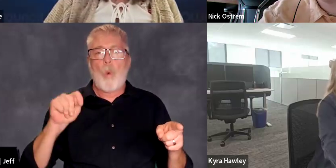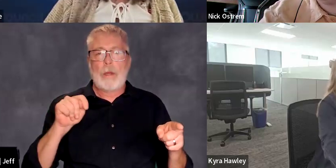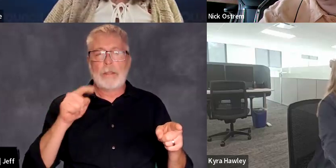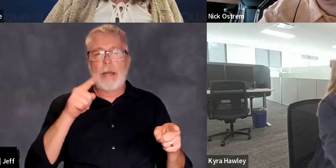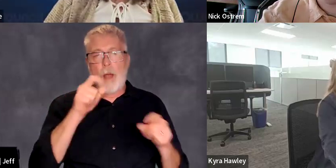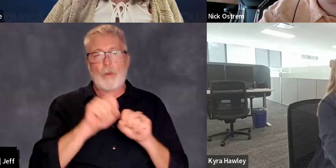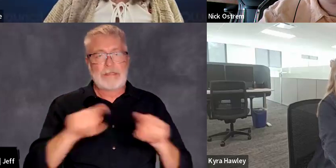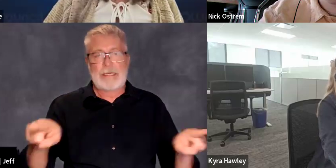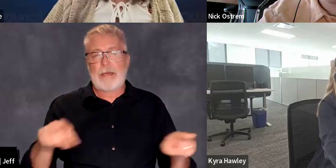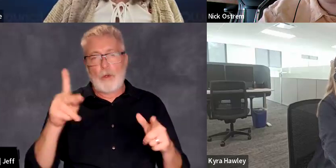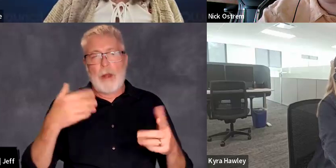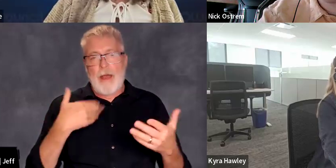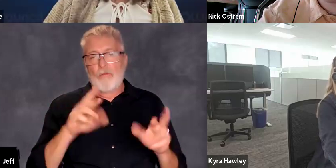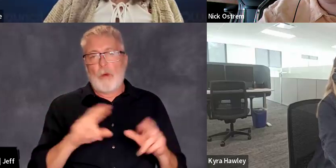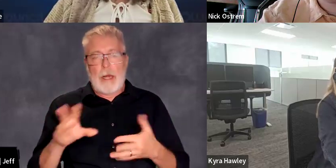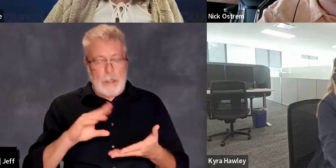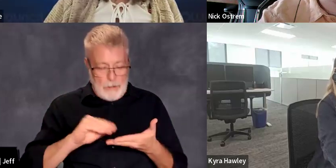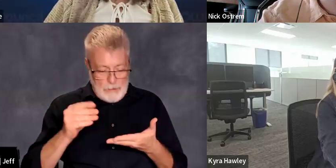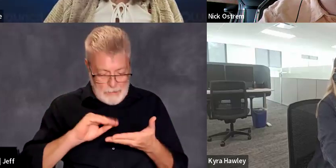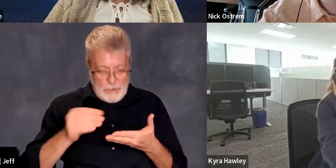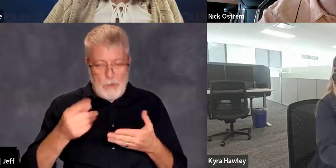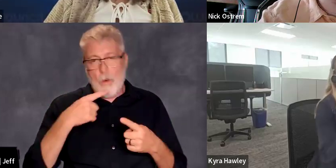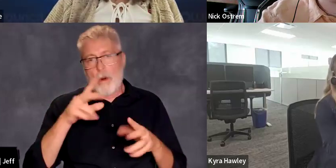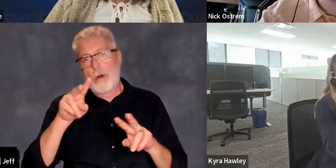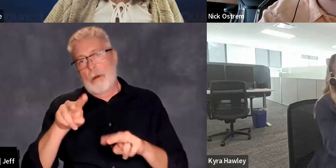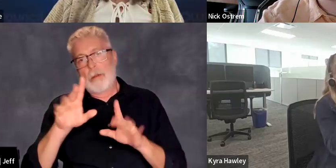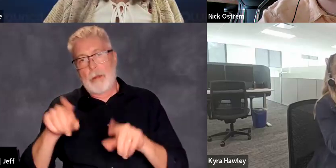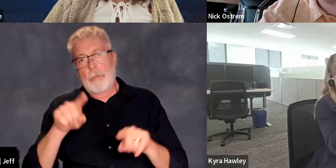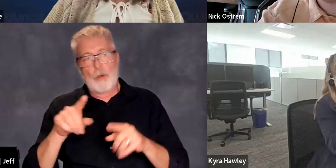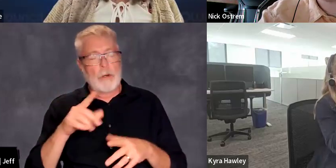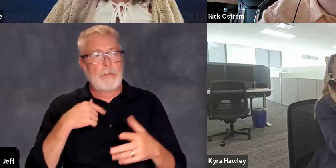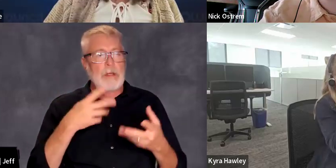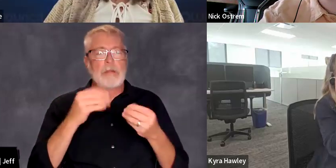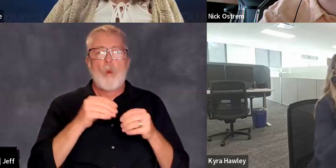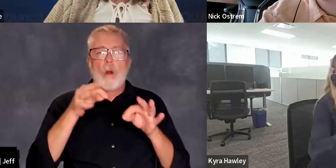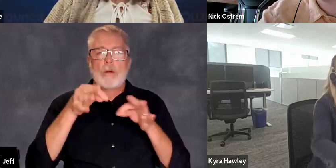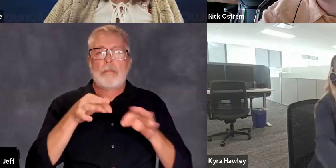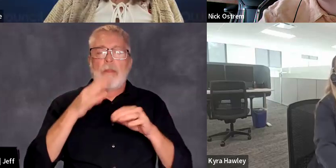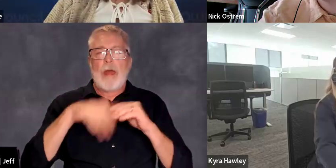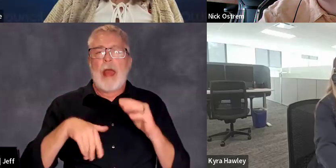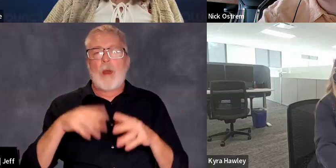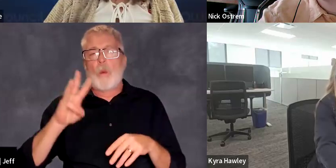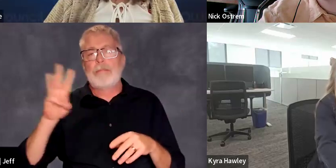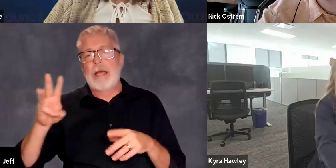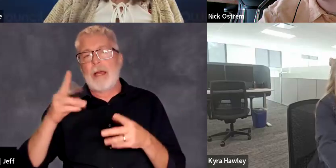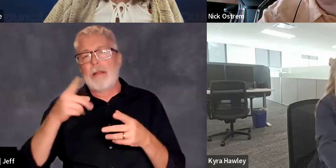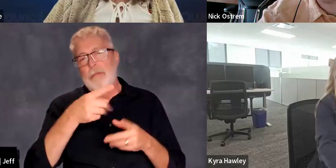hand. Um, it goes into a little more detail than the instructions on the website,